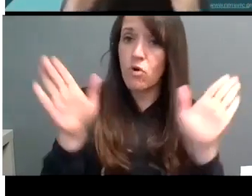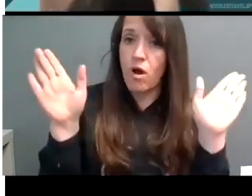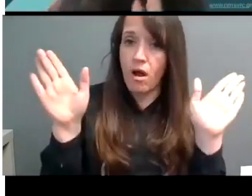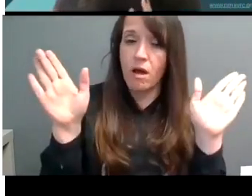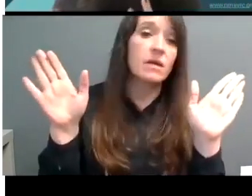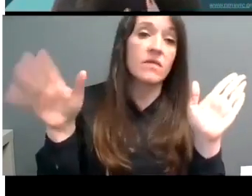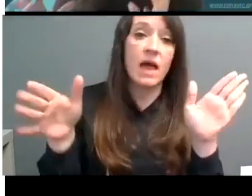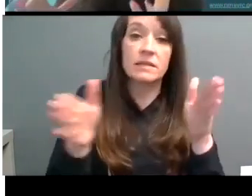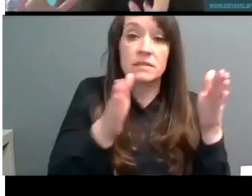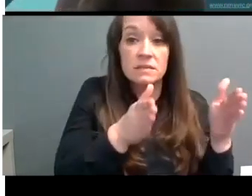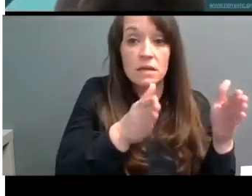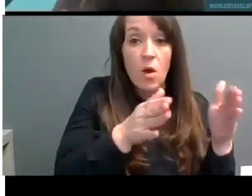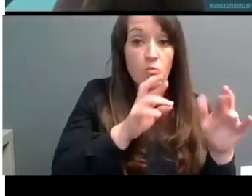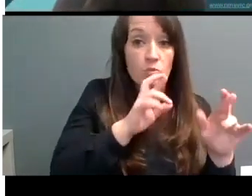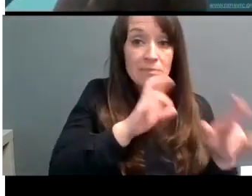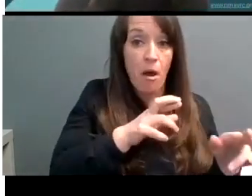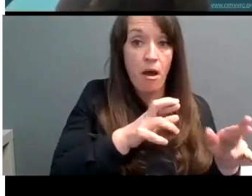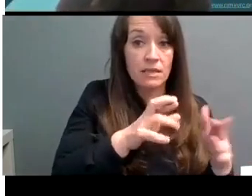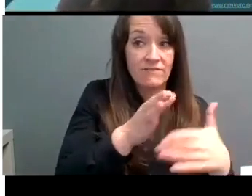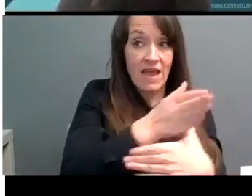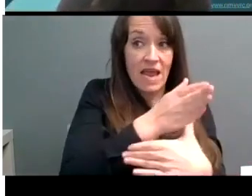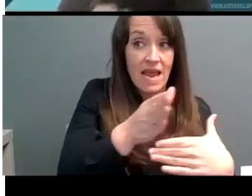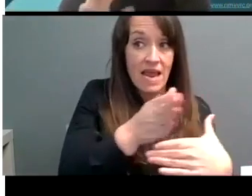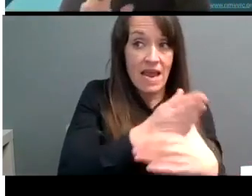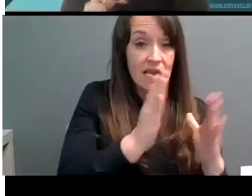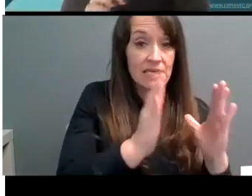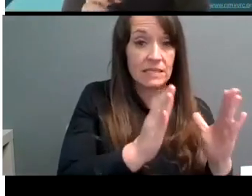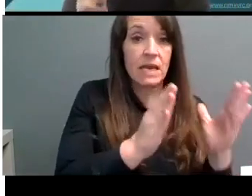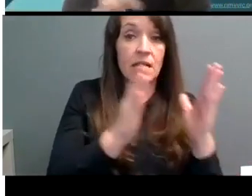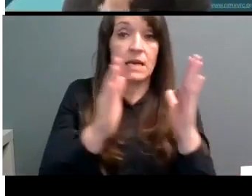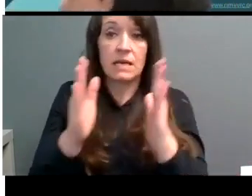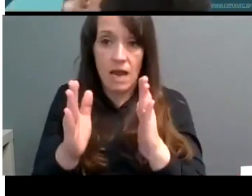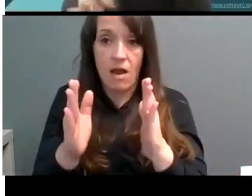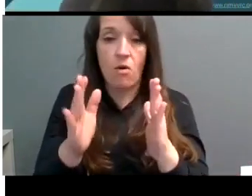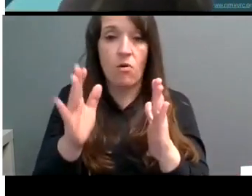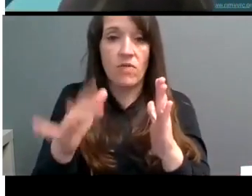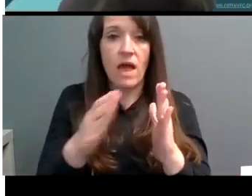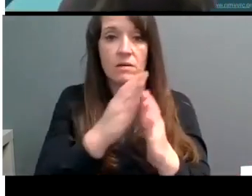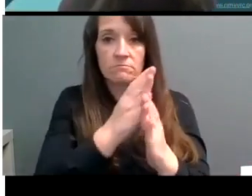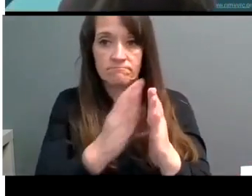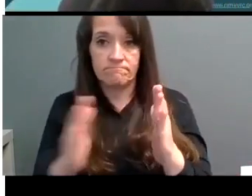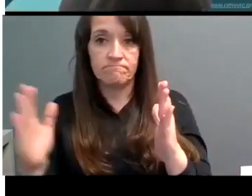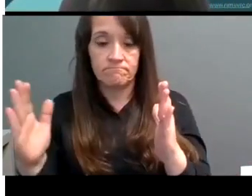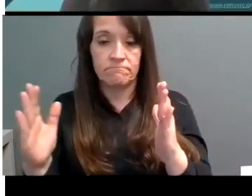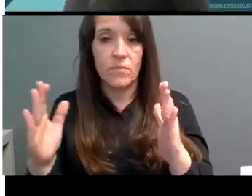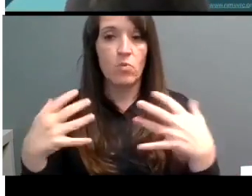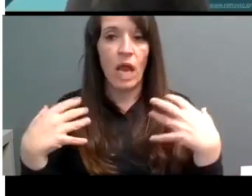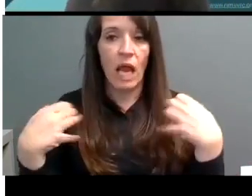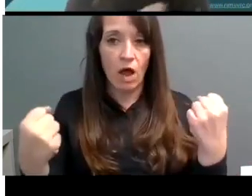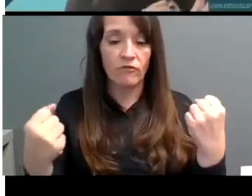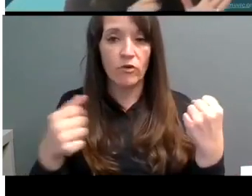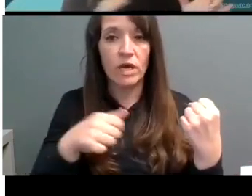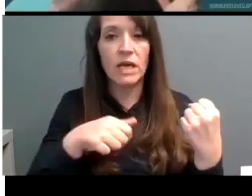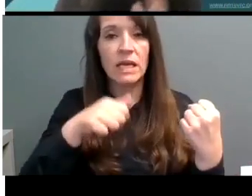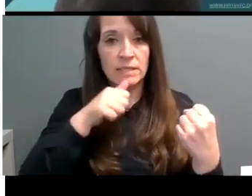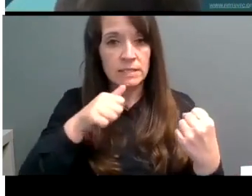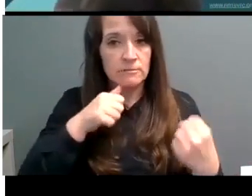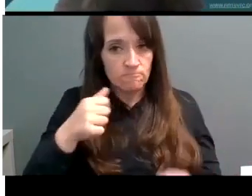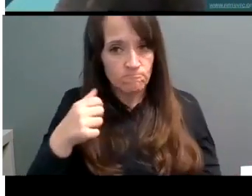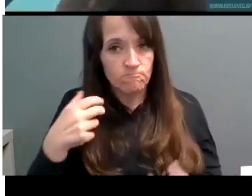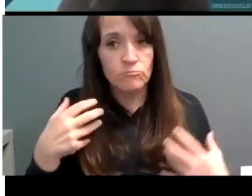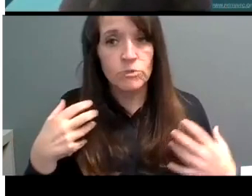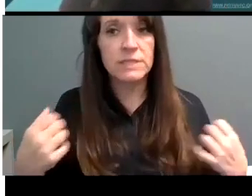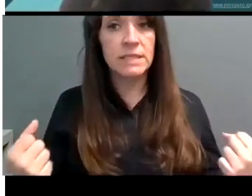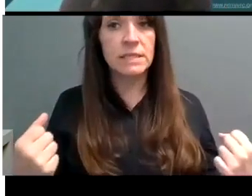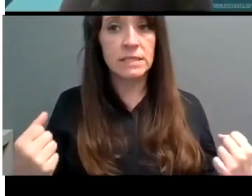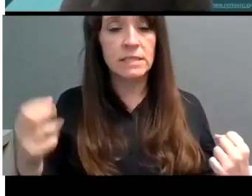response phase. Now we move on to that recovery and resiliency phase. And like I said, it doesn't necessarily have to be exactly 1 month, but it means outside of